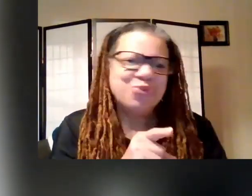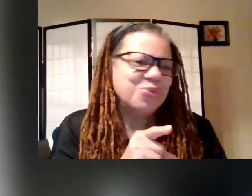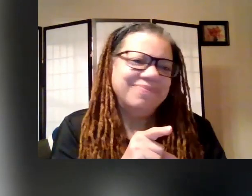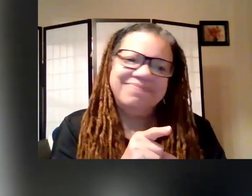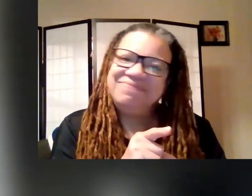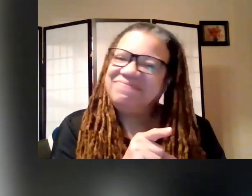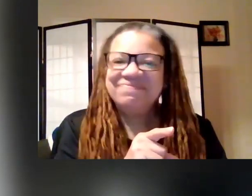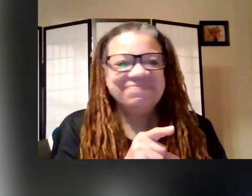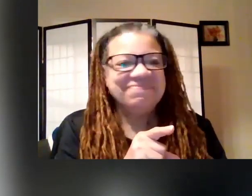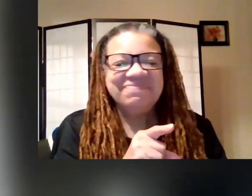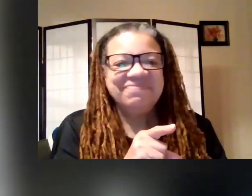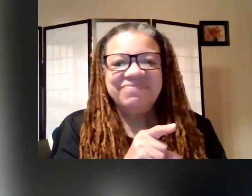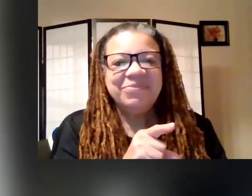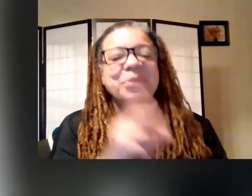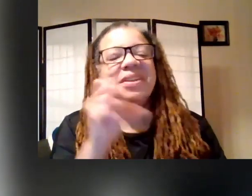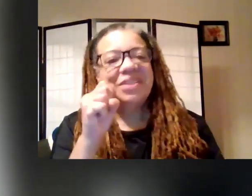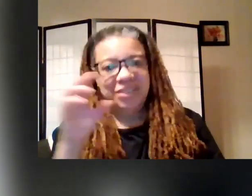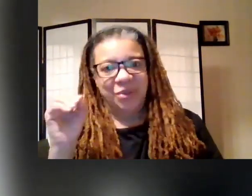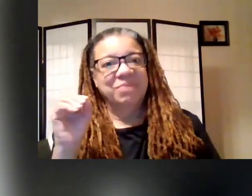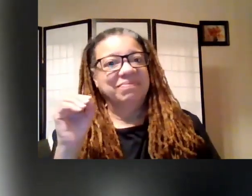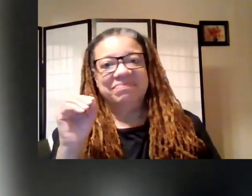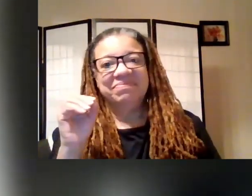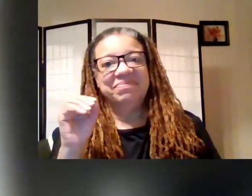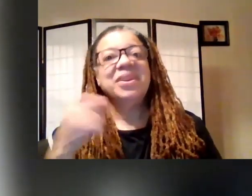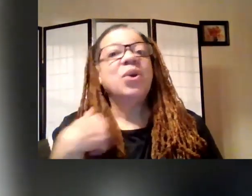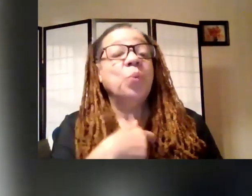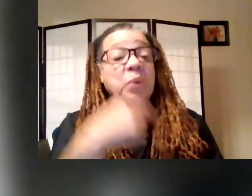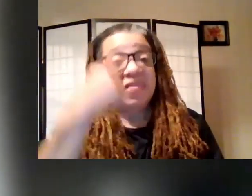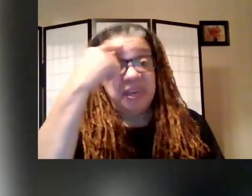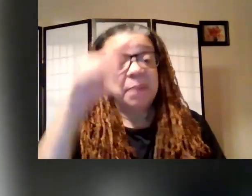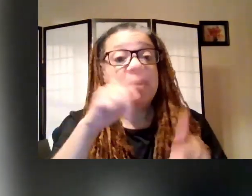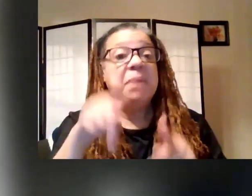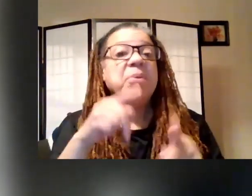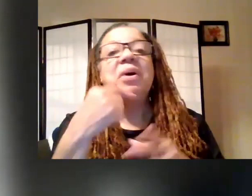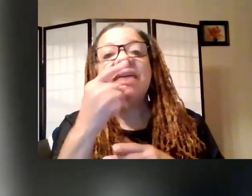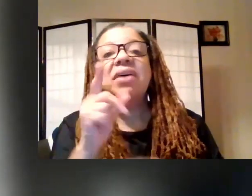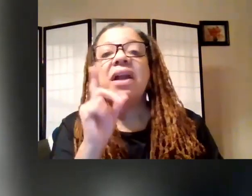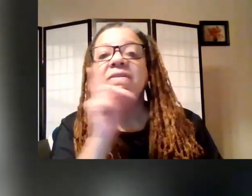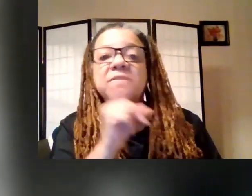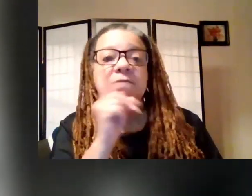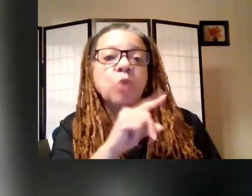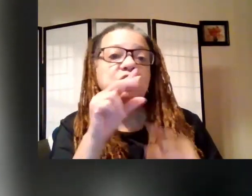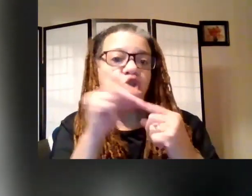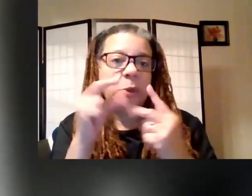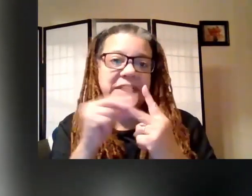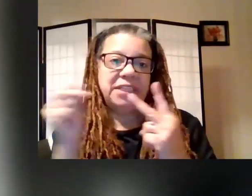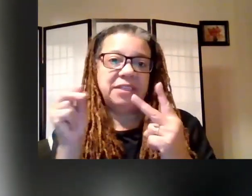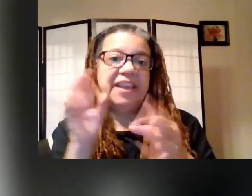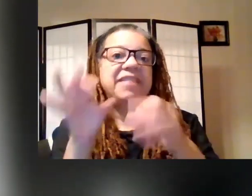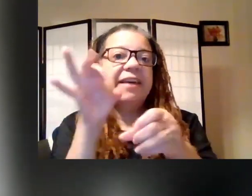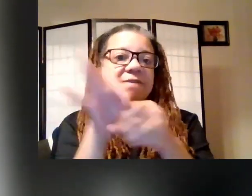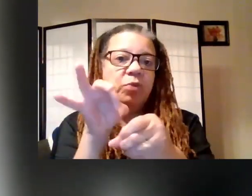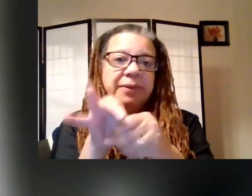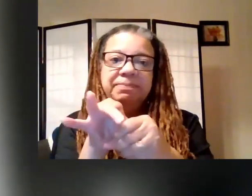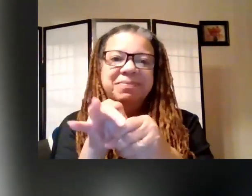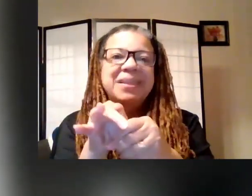closure. So, you know, we think people probably are being presented a false choice. And so this industry